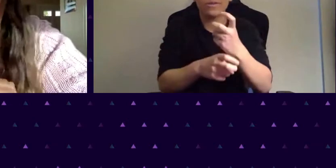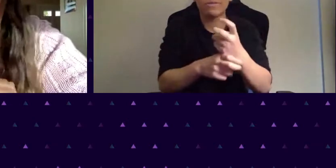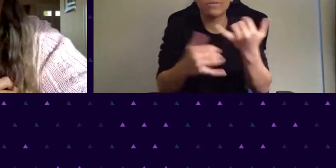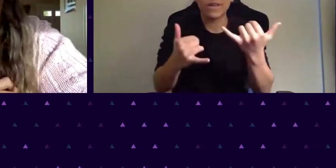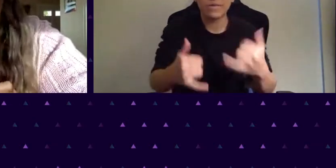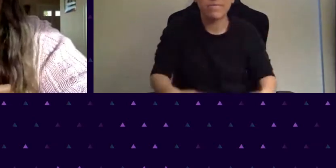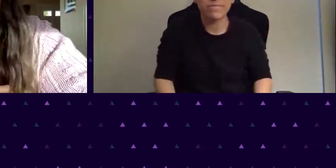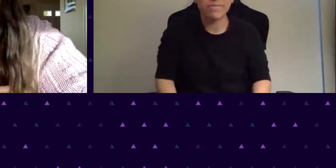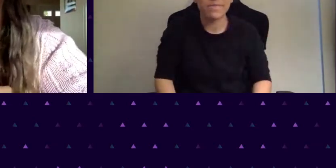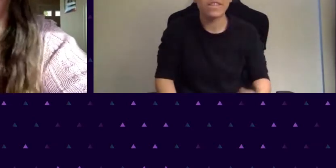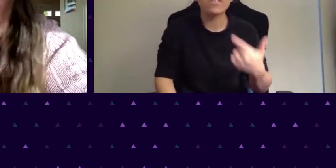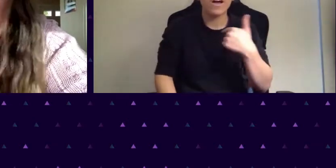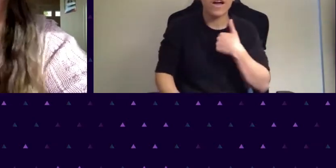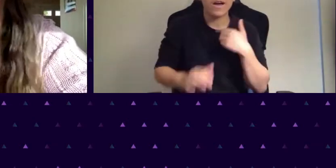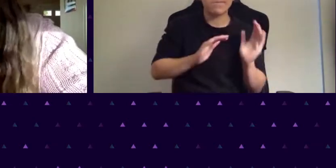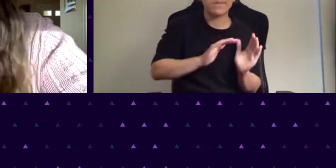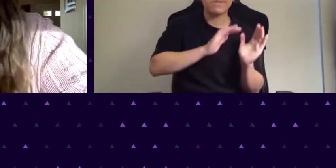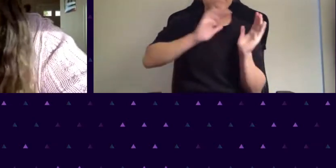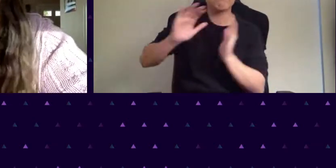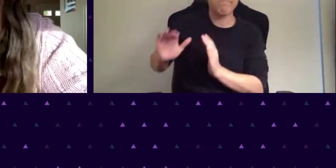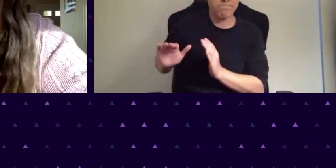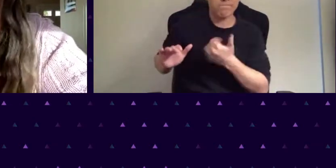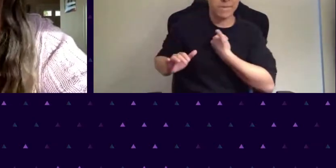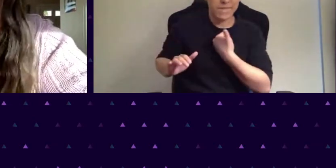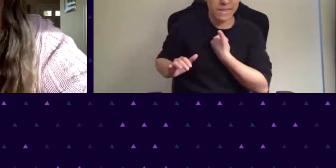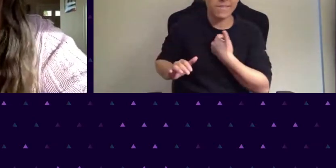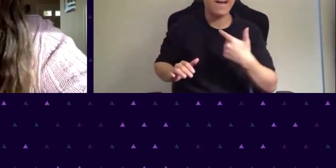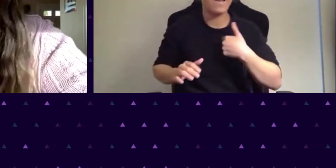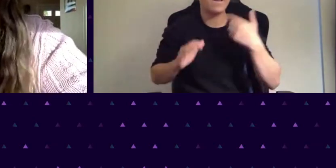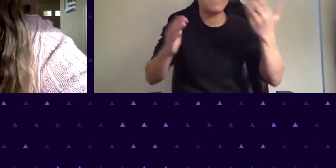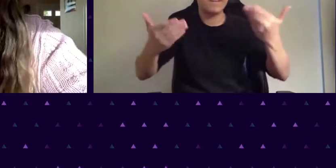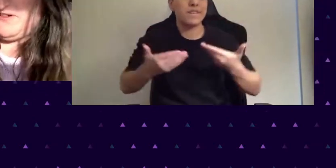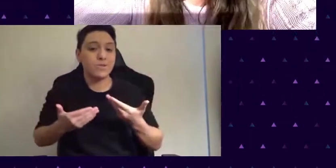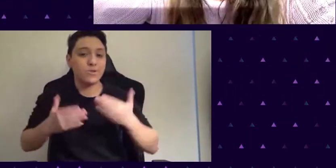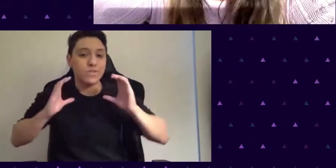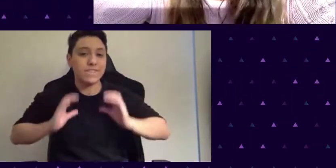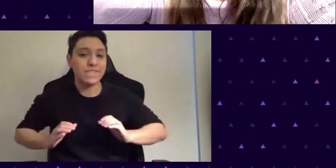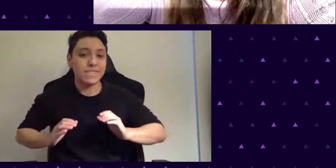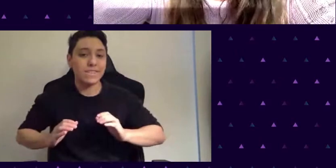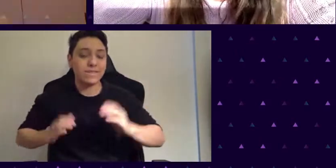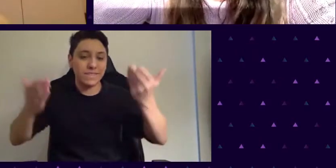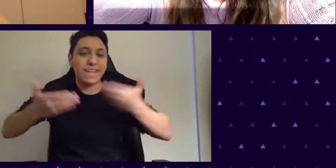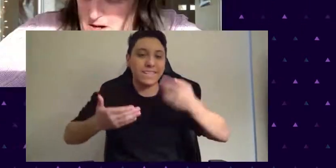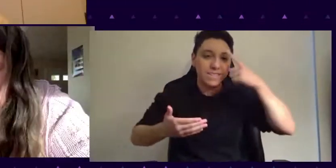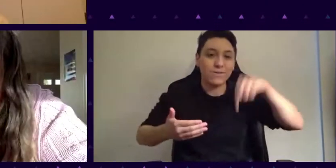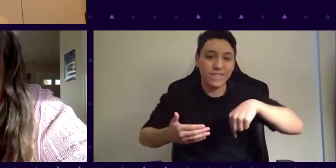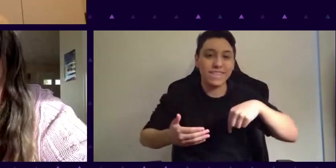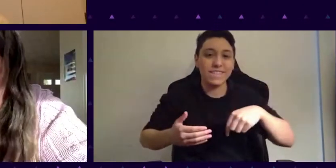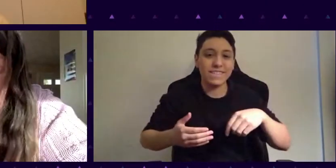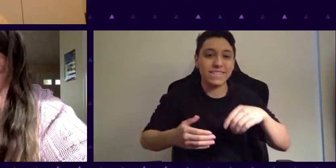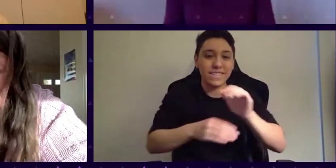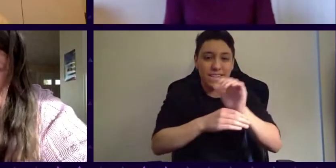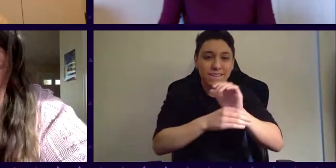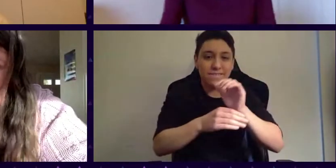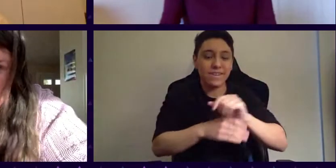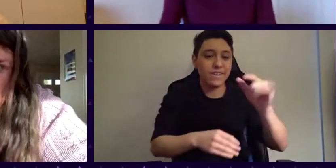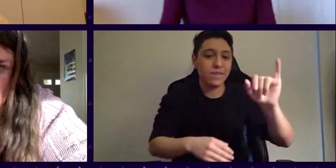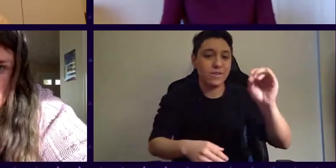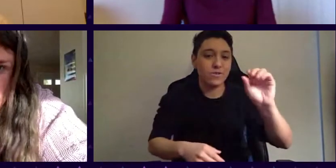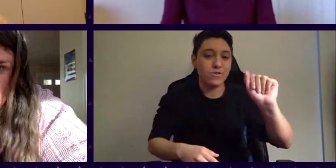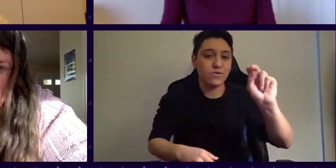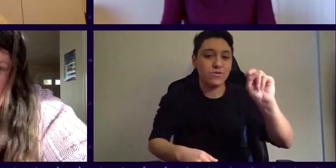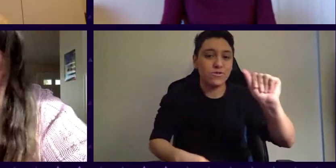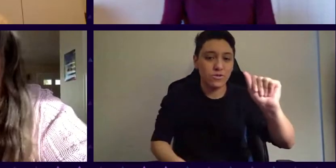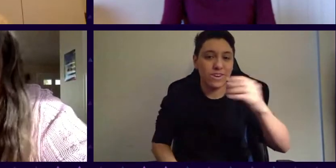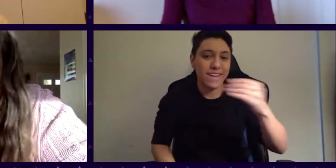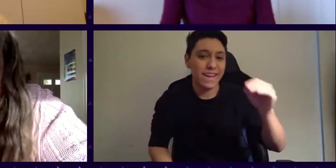step aside now and introduce the guests for the evening, Joanna and Brooke. Welcome to our